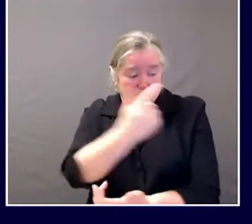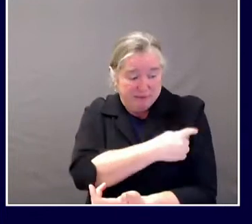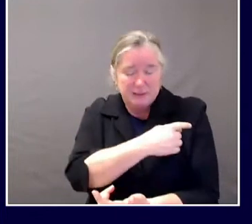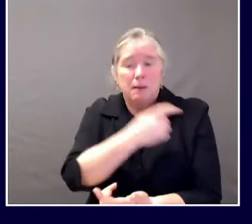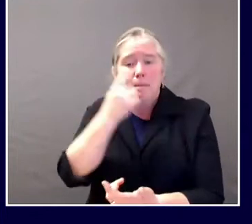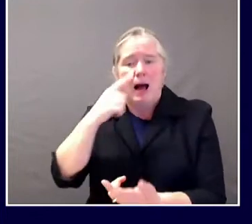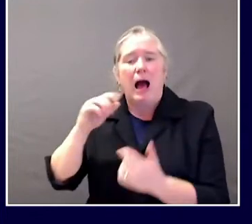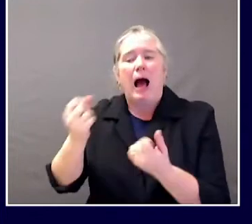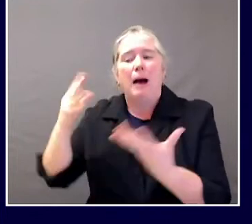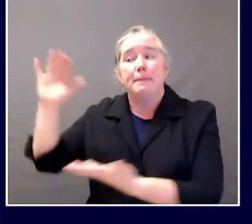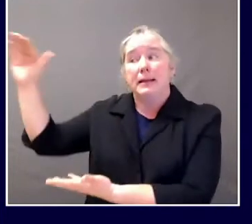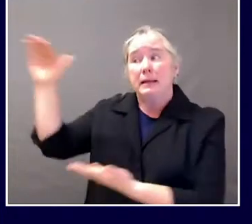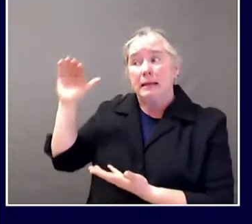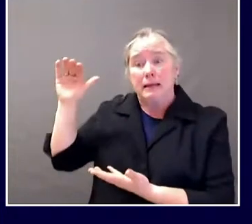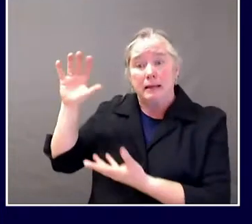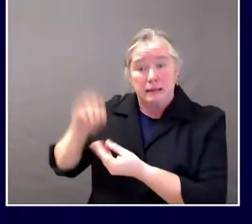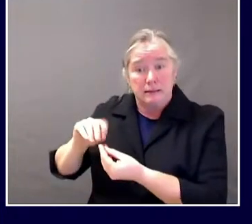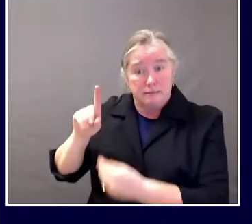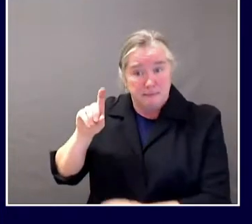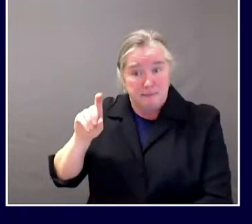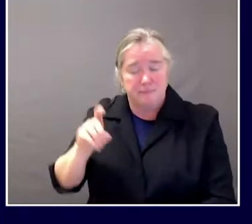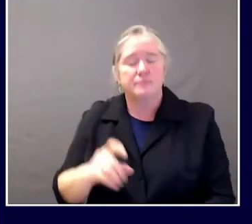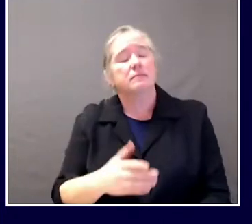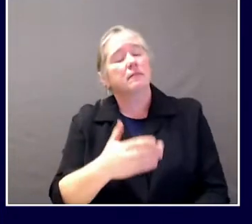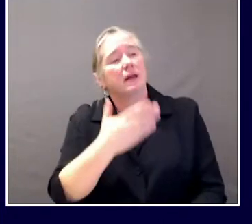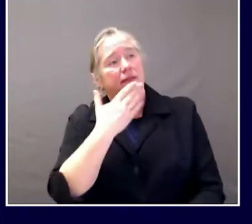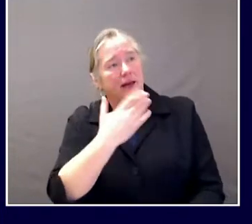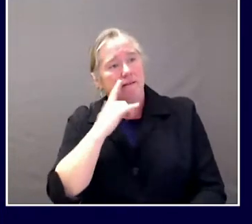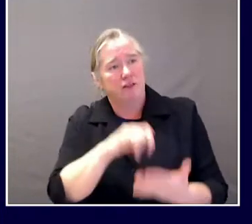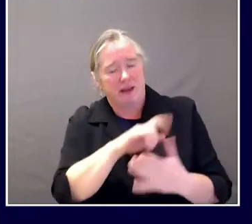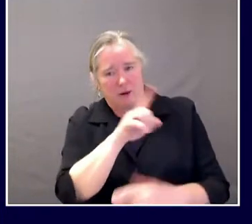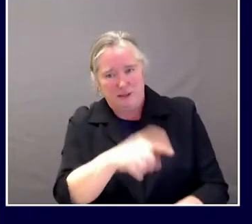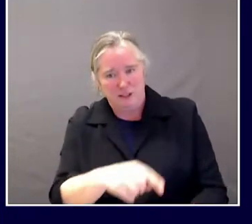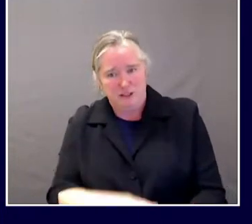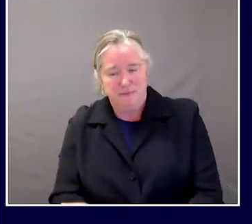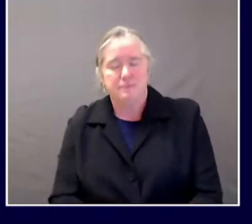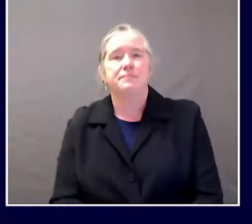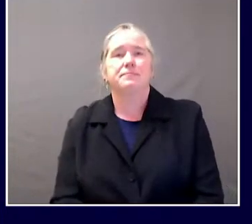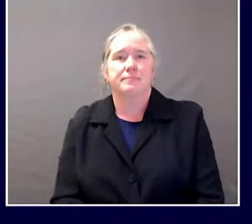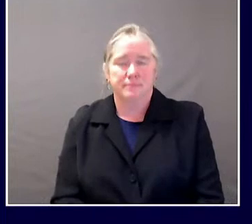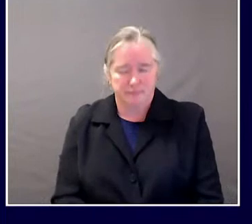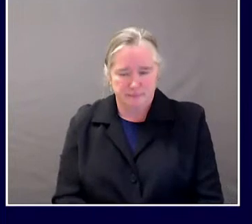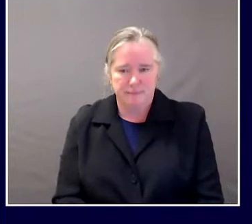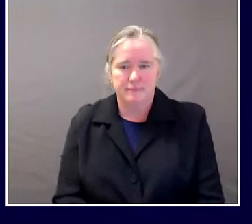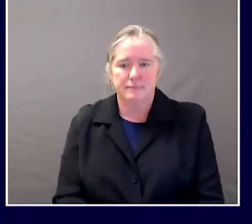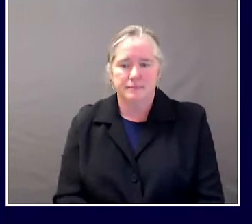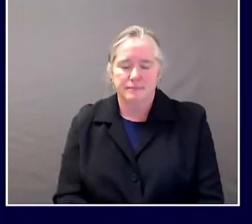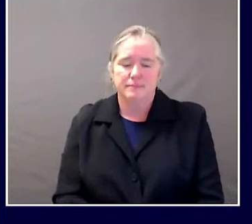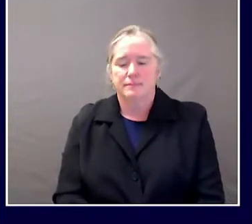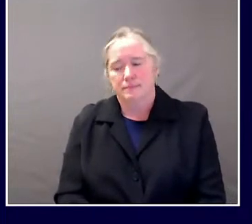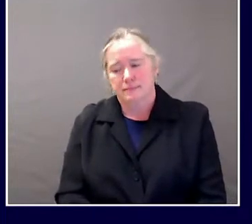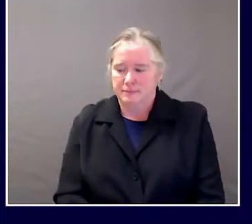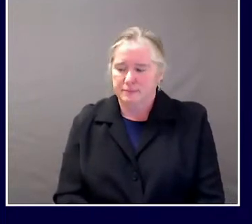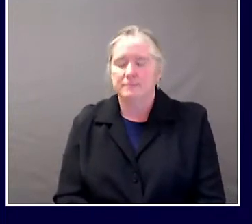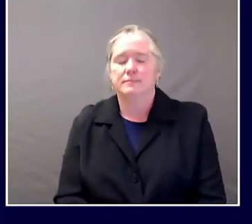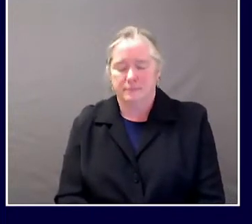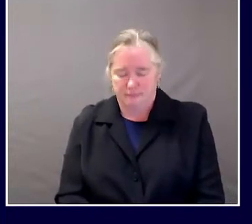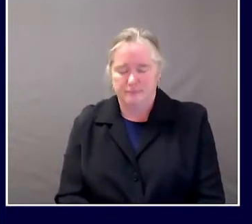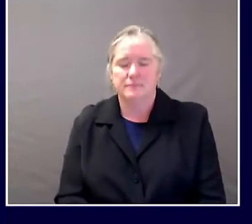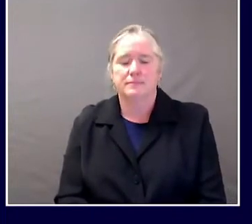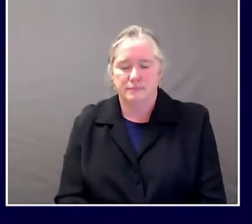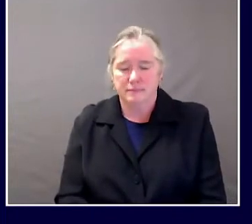Don, I appreciate that question. And the numbers here